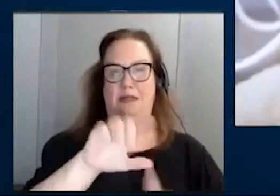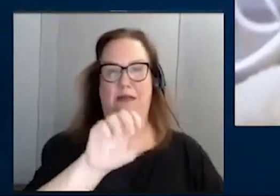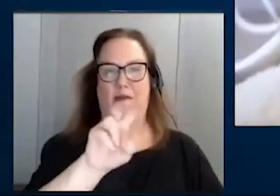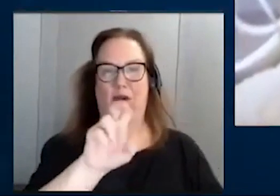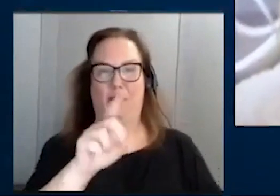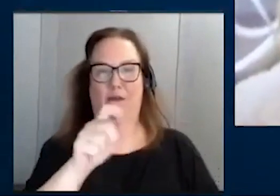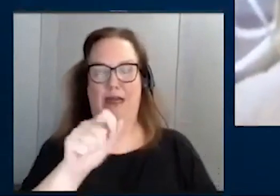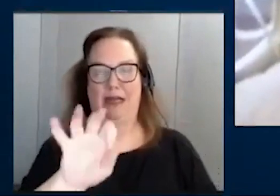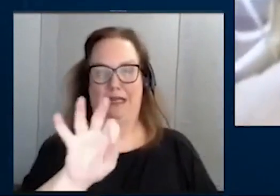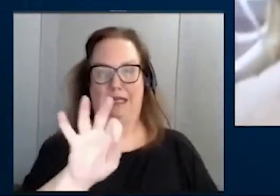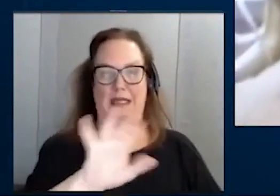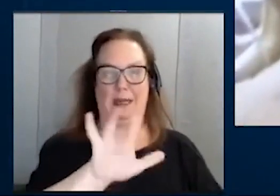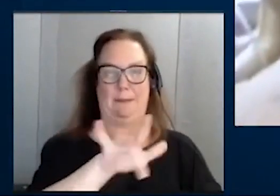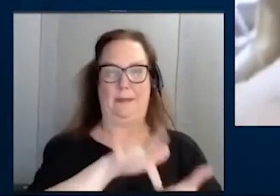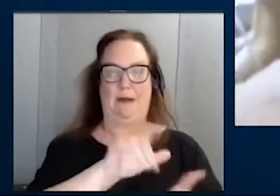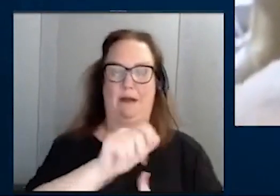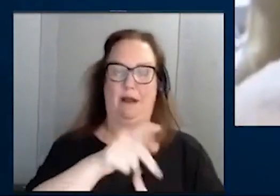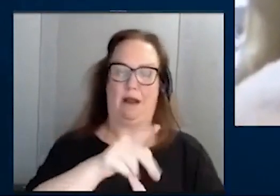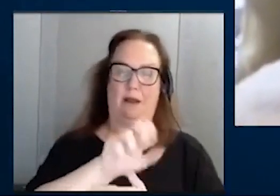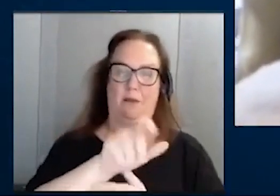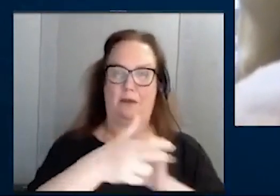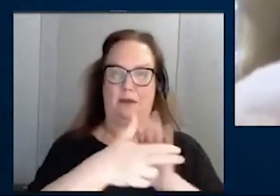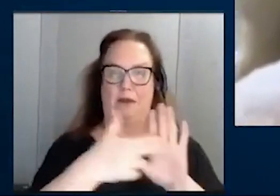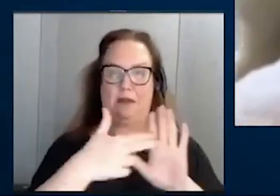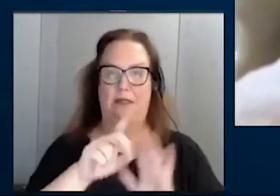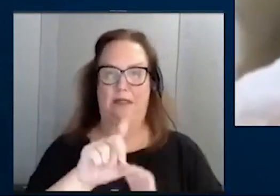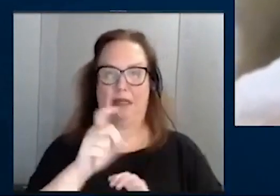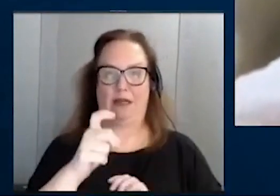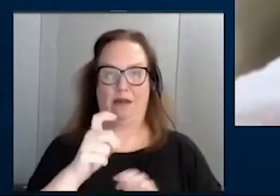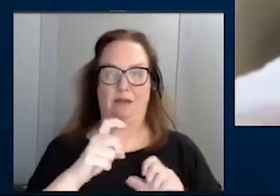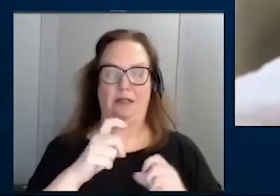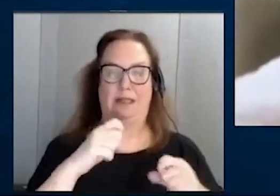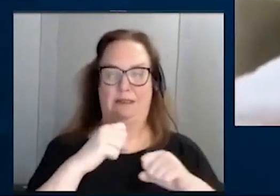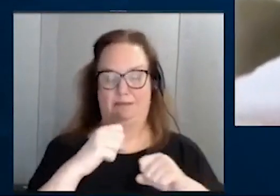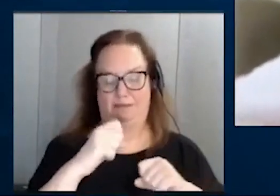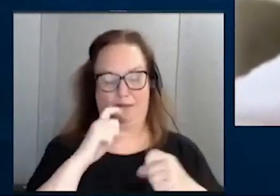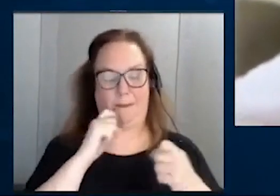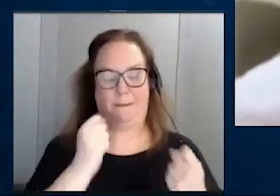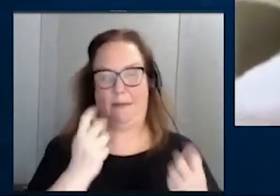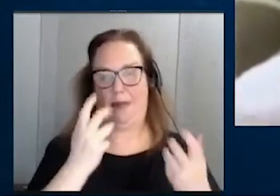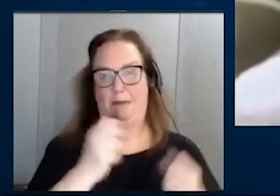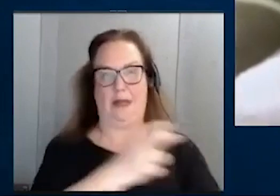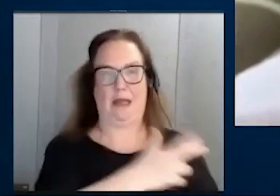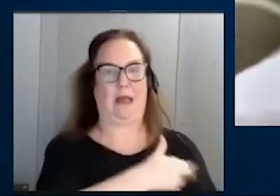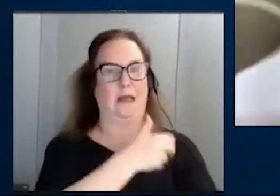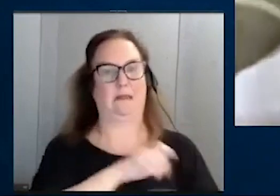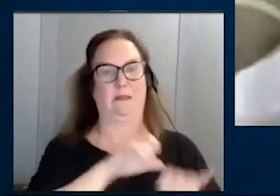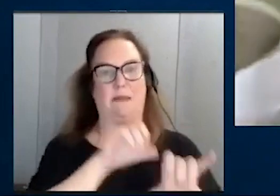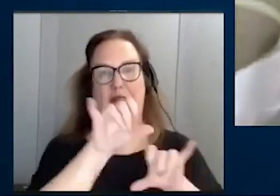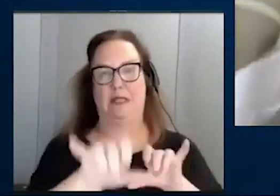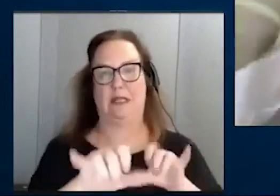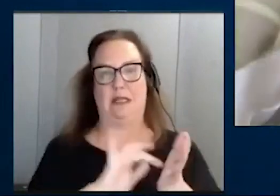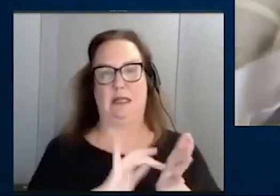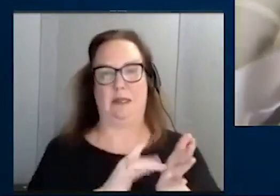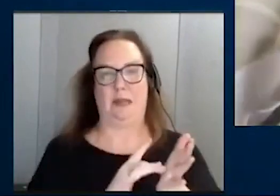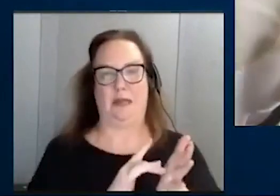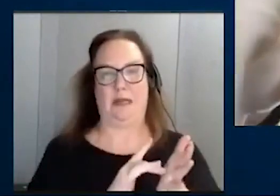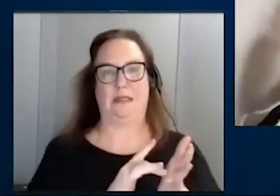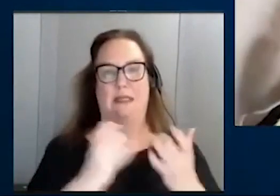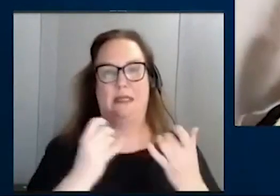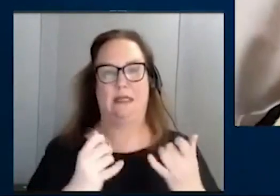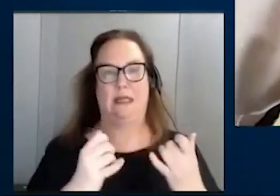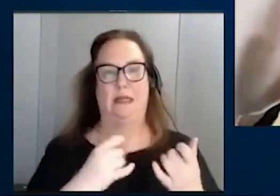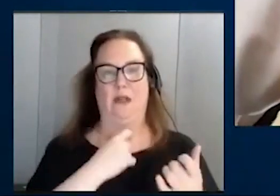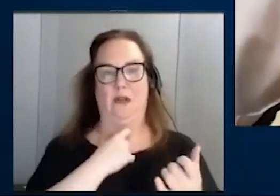in mid-April, a diagnosis that he is still fighting after multiple hospital stays, medication, and now a